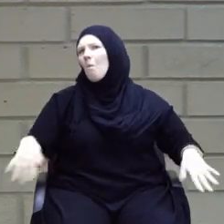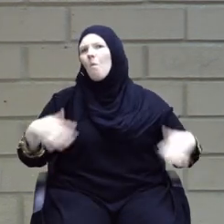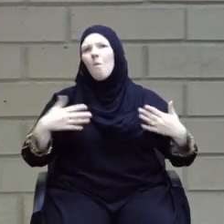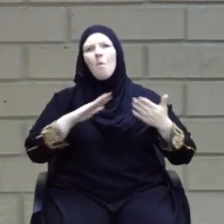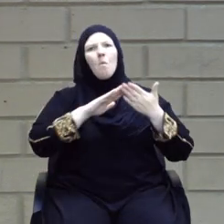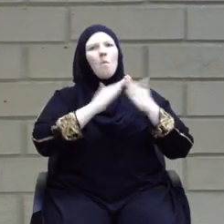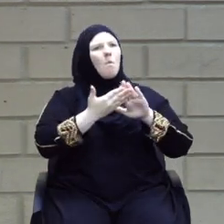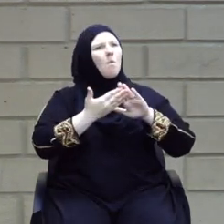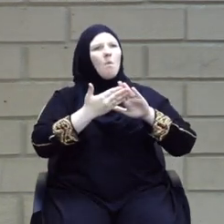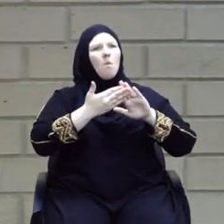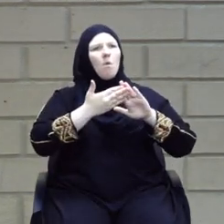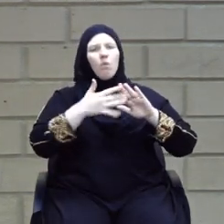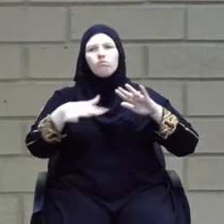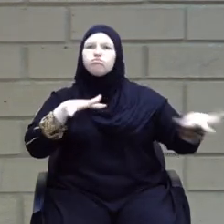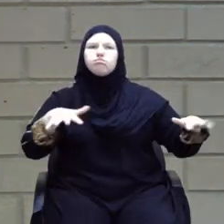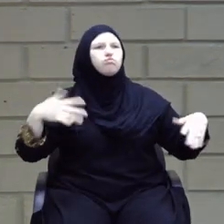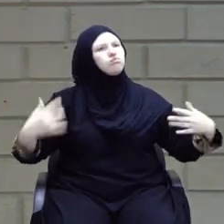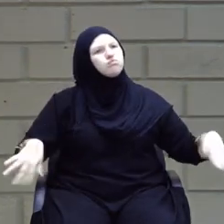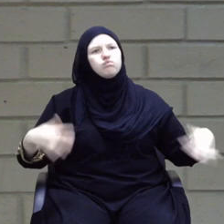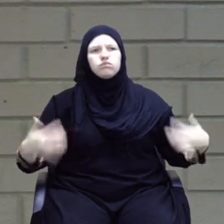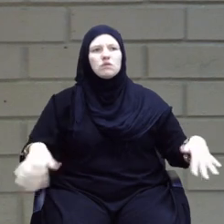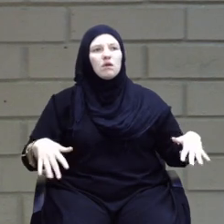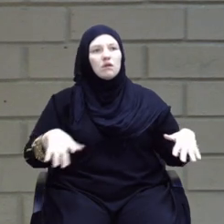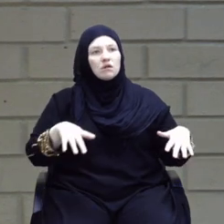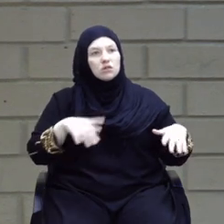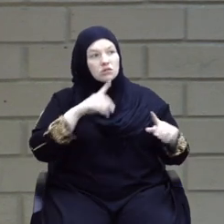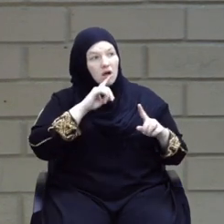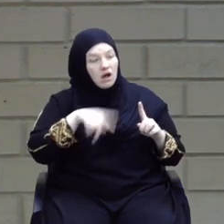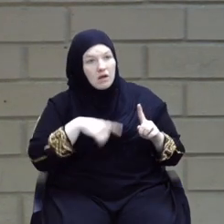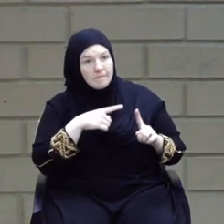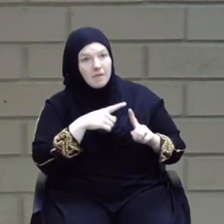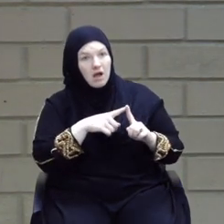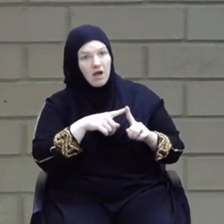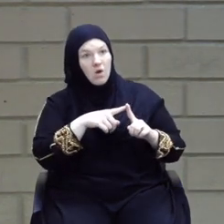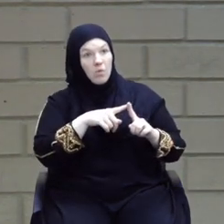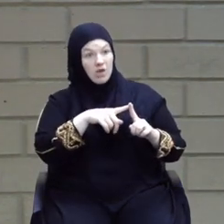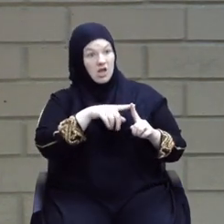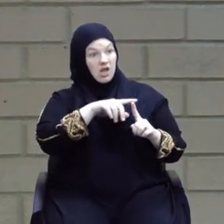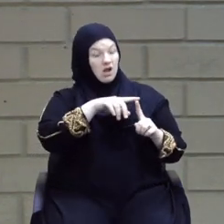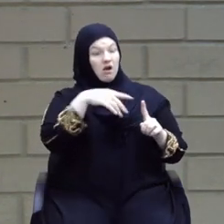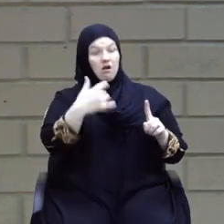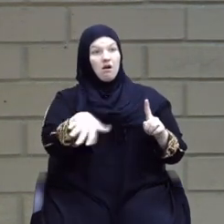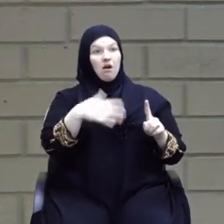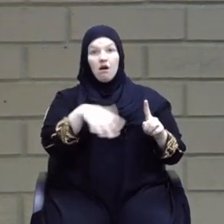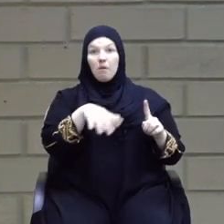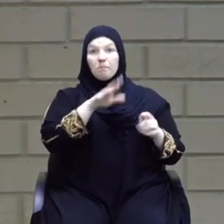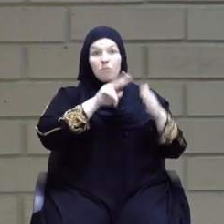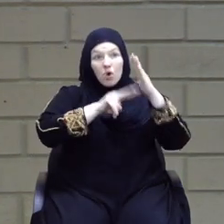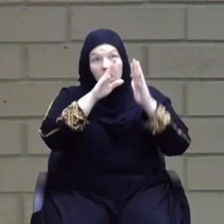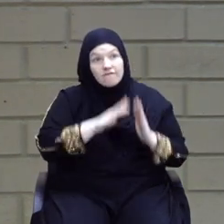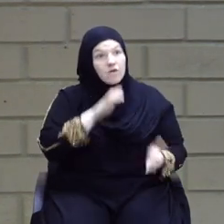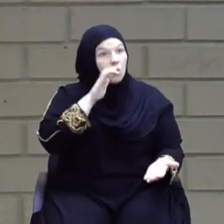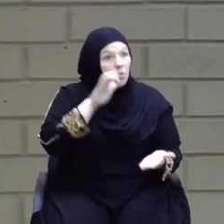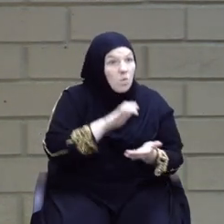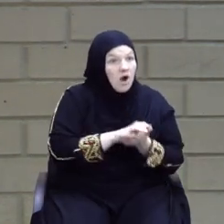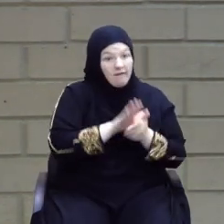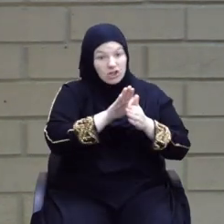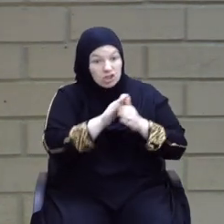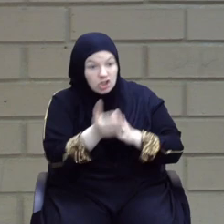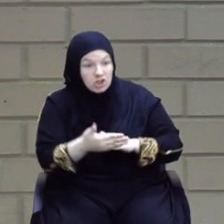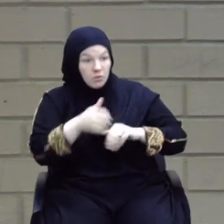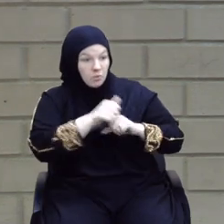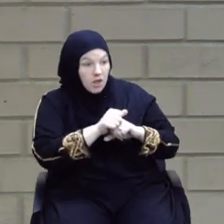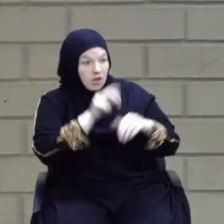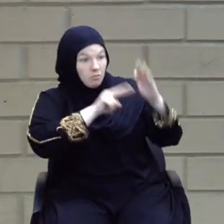community. We're talking about companions who were shook, violently shaken by this allegation. The